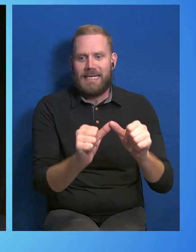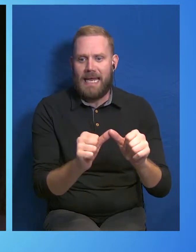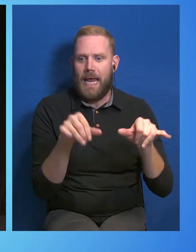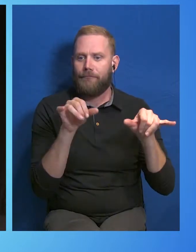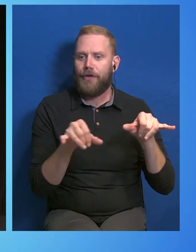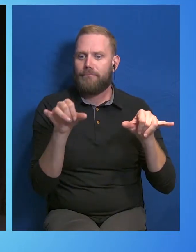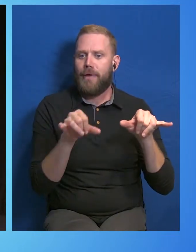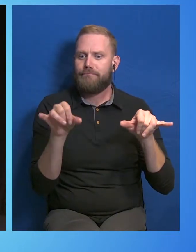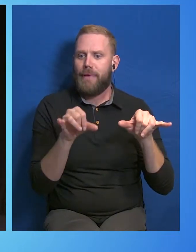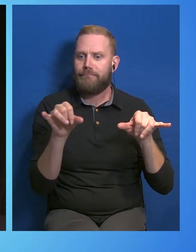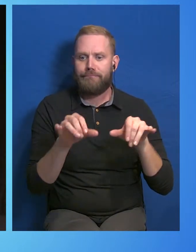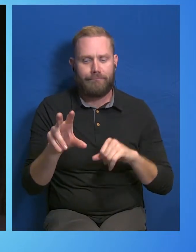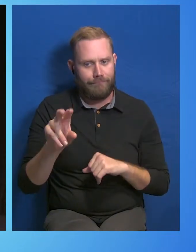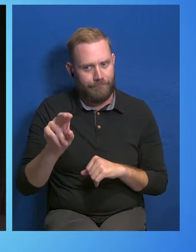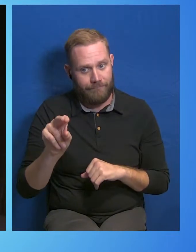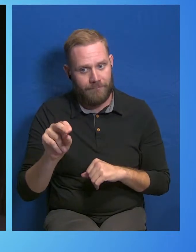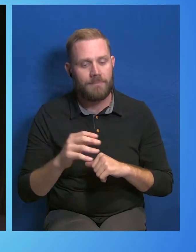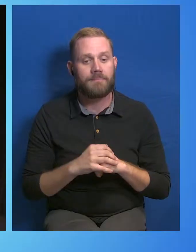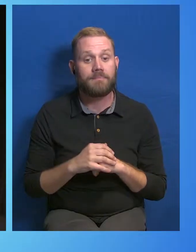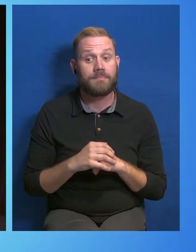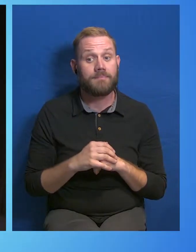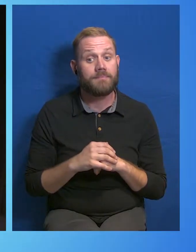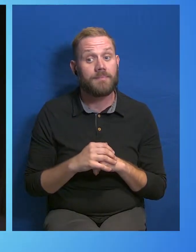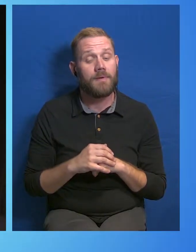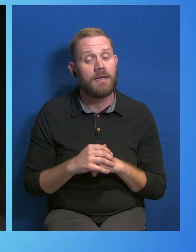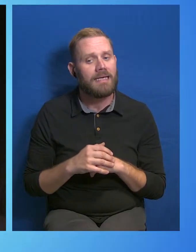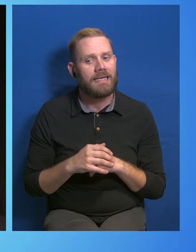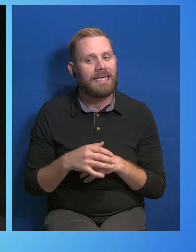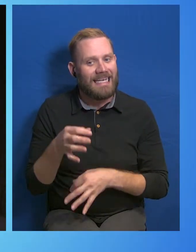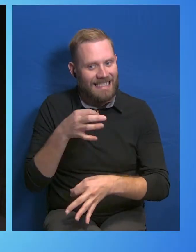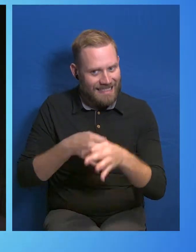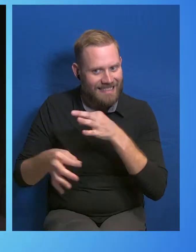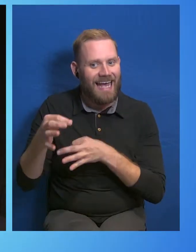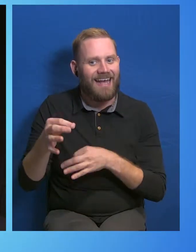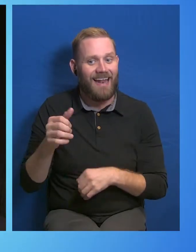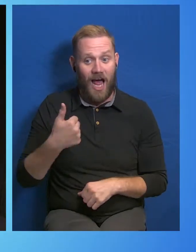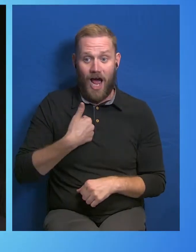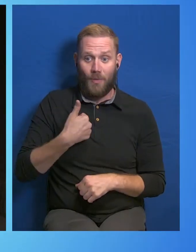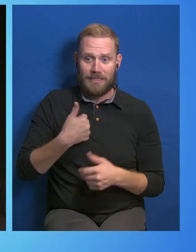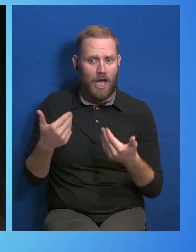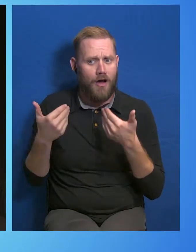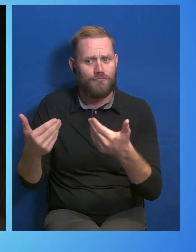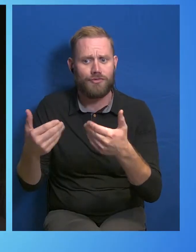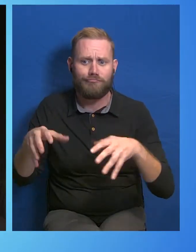quo rather than make changes.